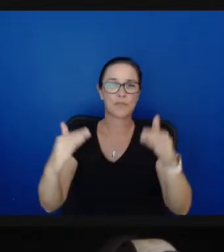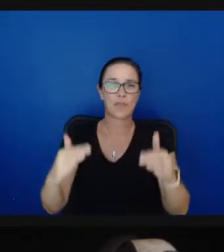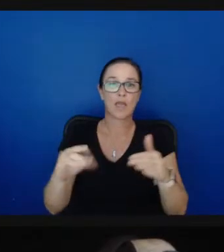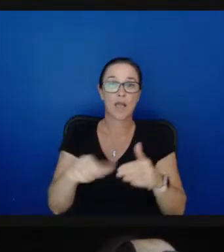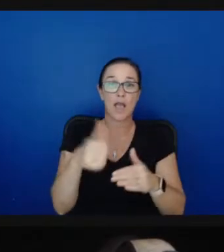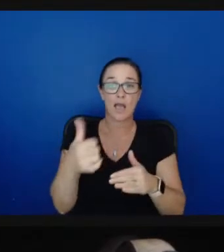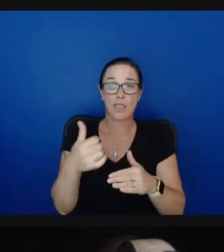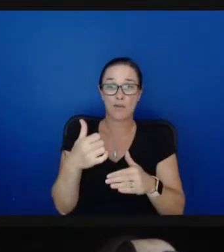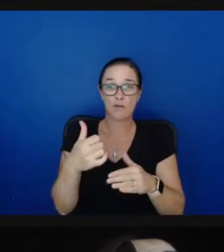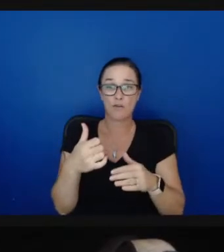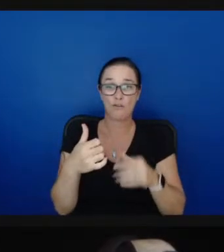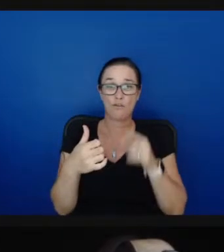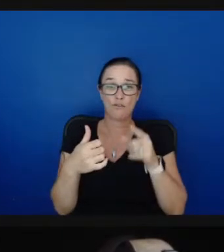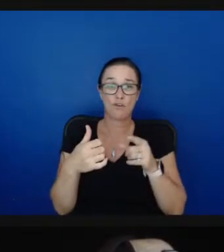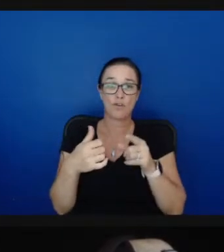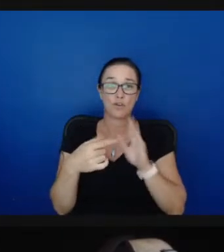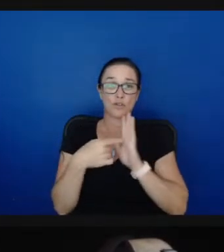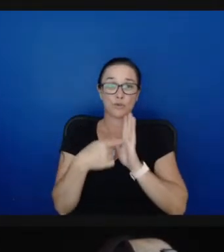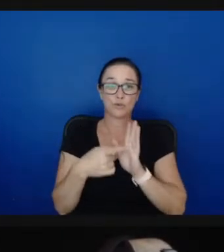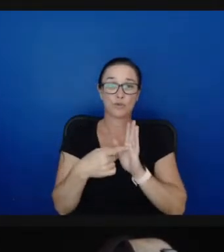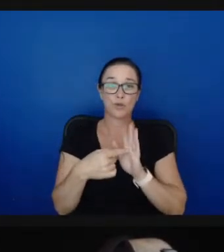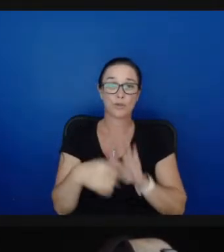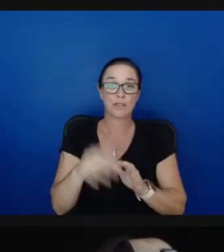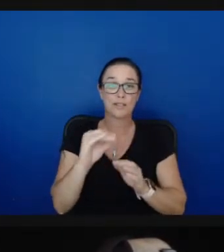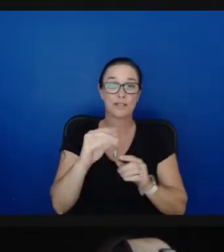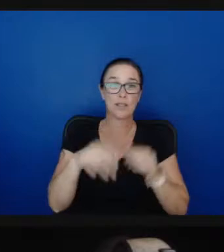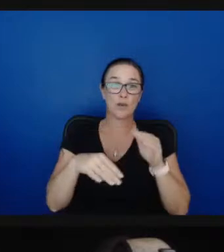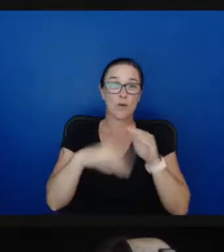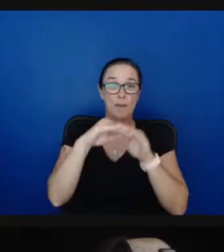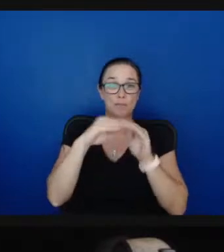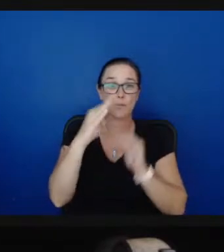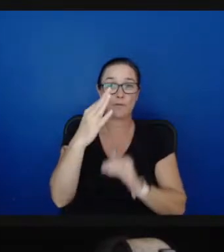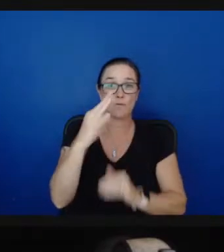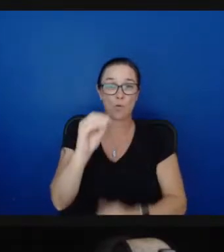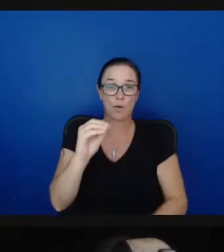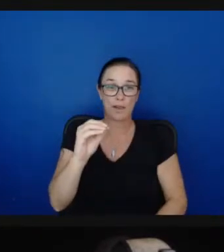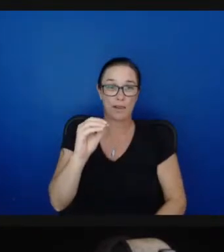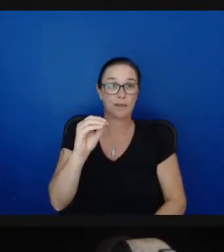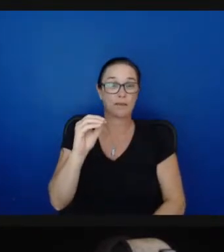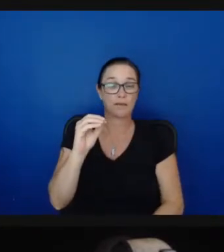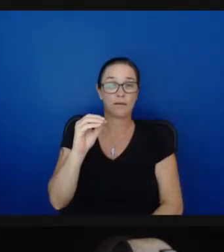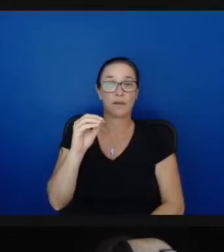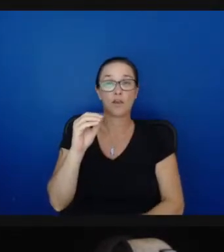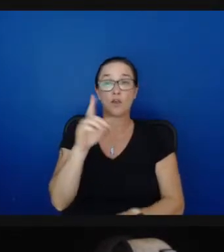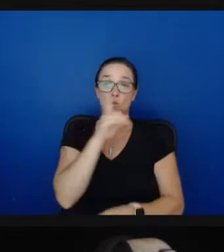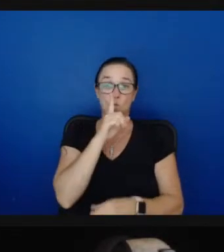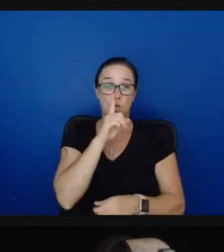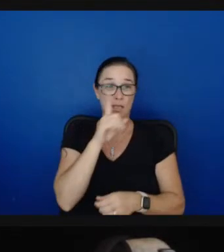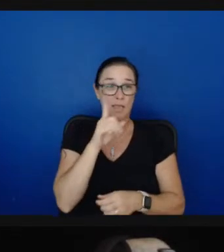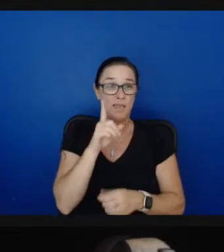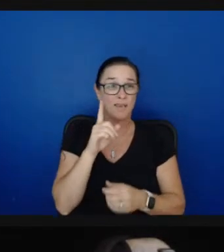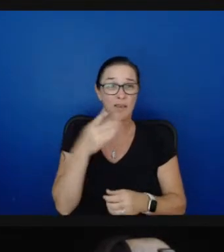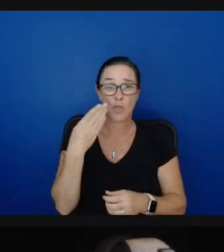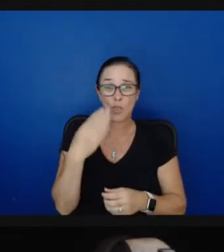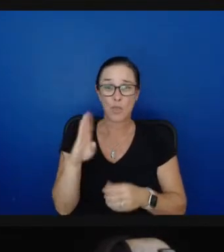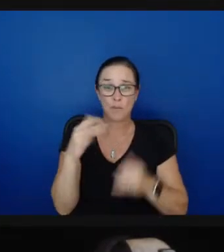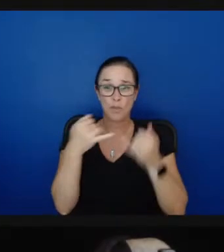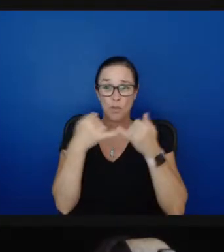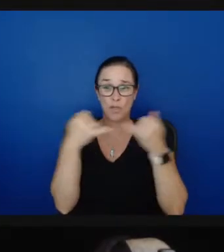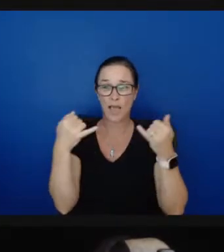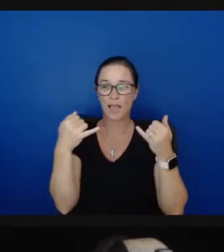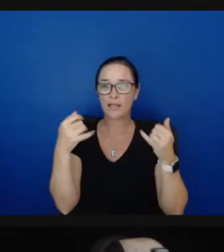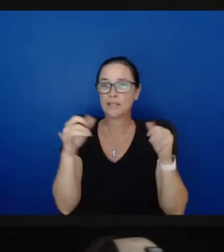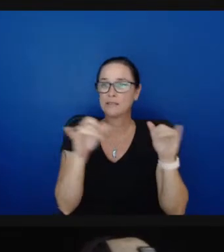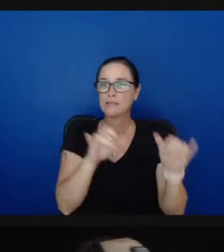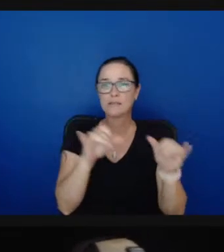plot is going 0 to 40. And so really this blue line is very similar to the blue line in